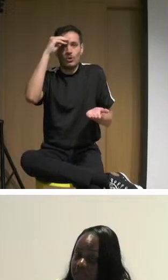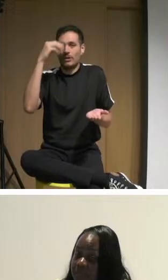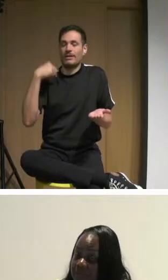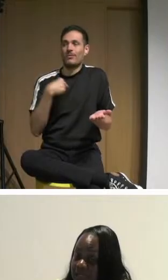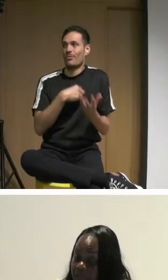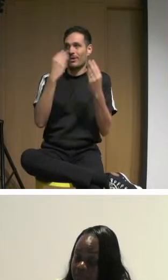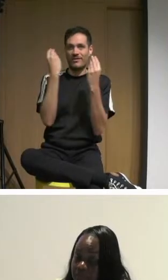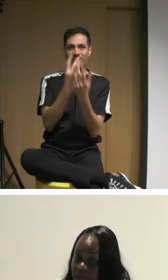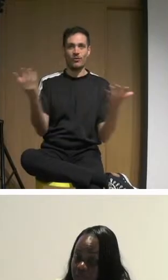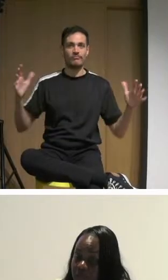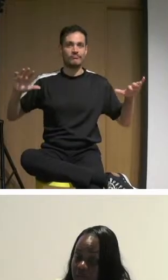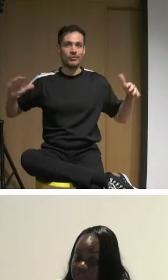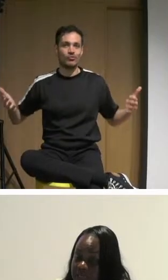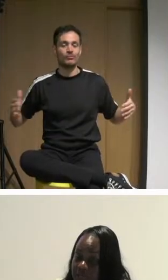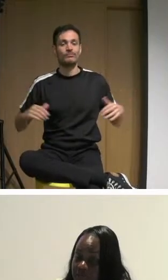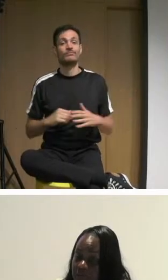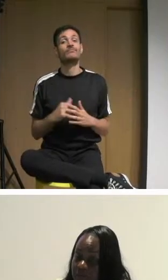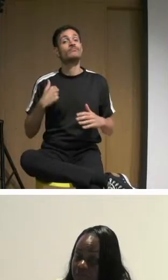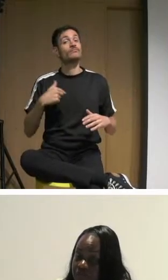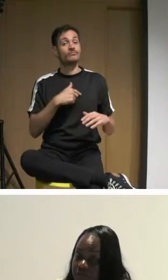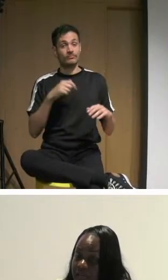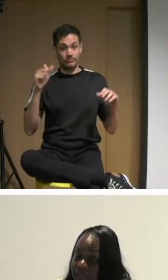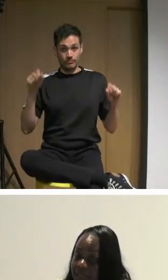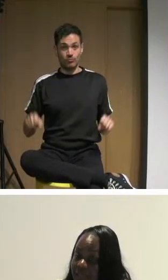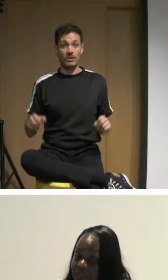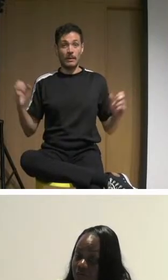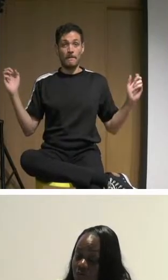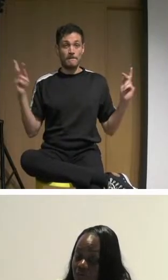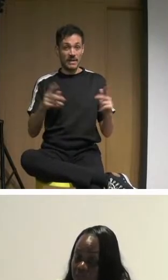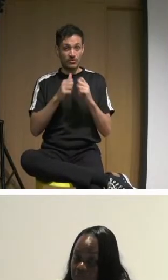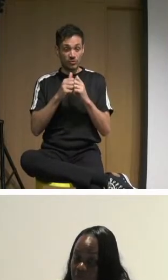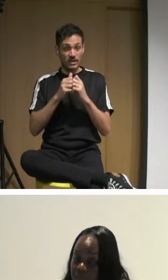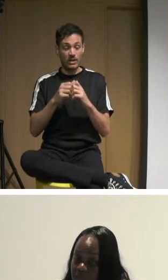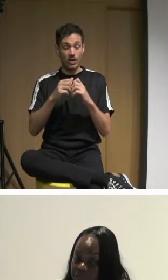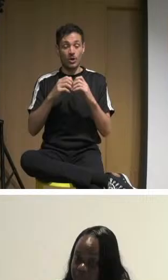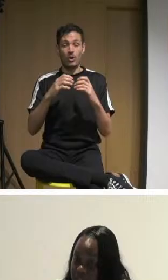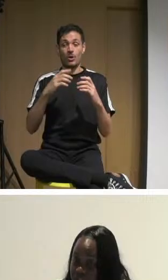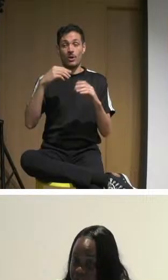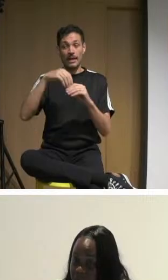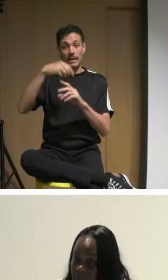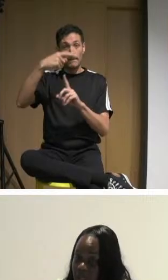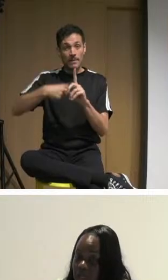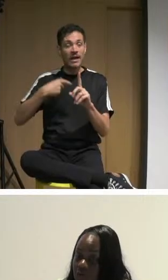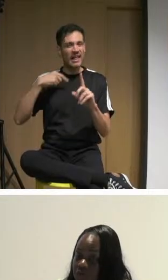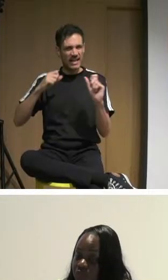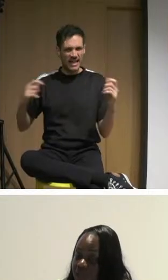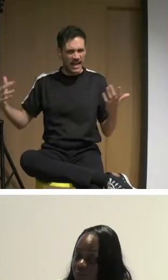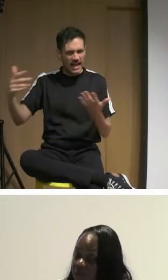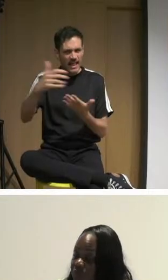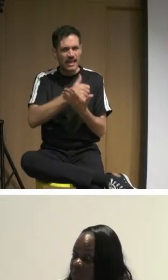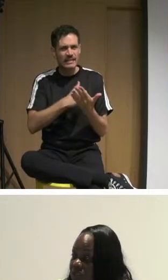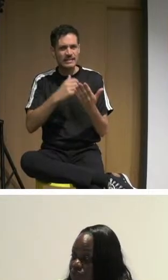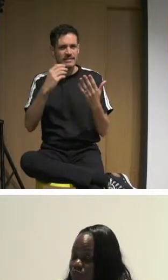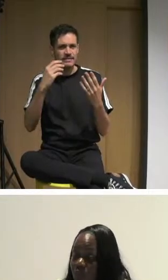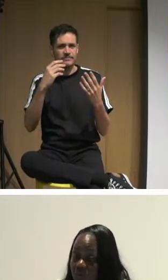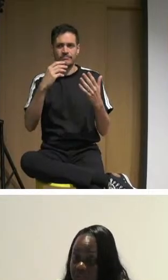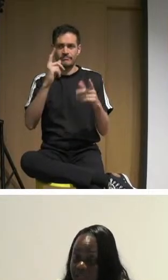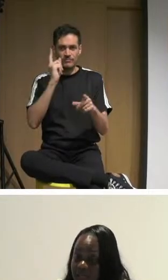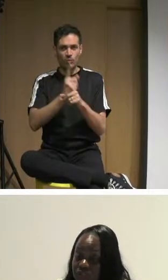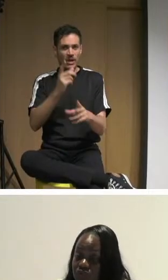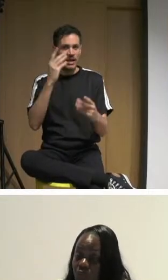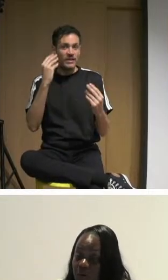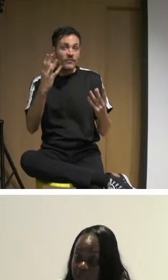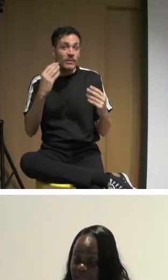We can say that we can come together in a month so that I can gather all the appropriate information and learn if we need to do all